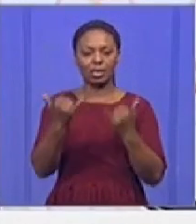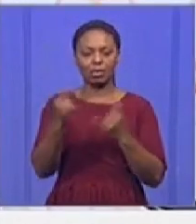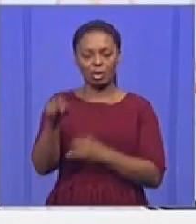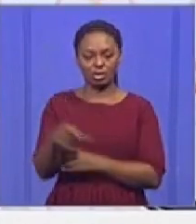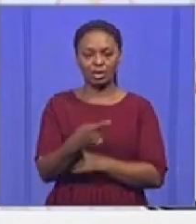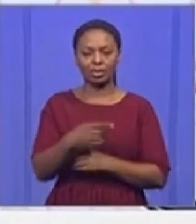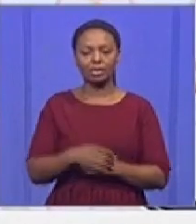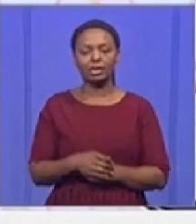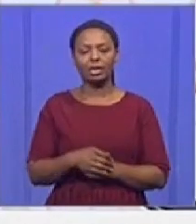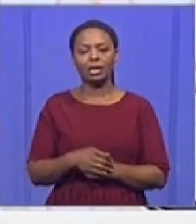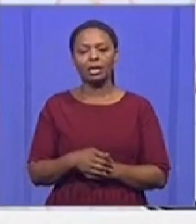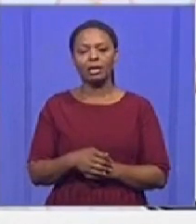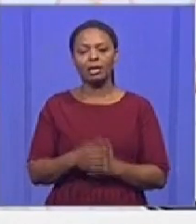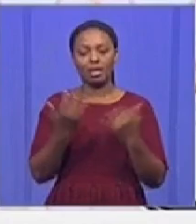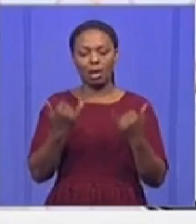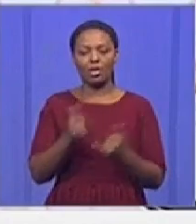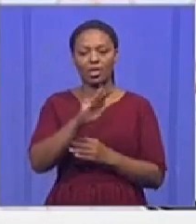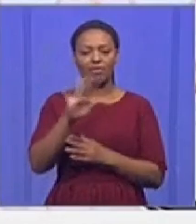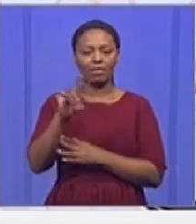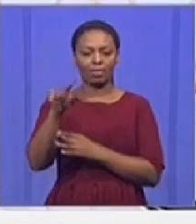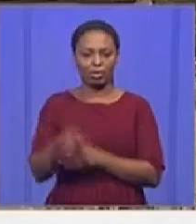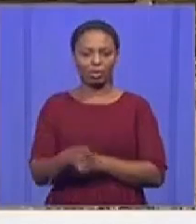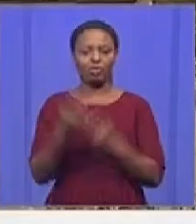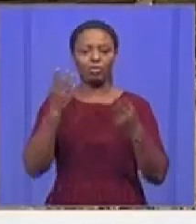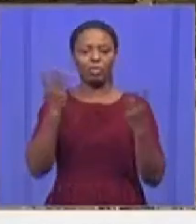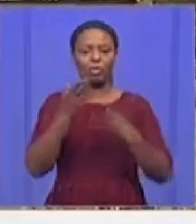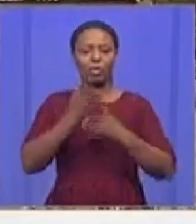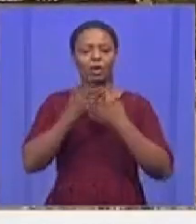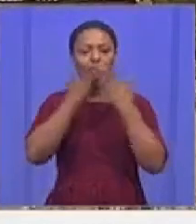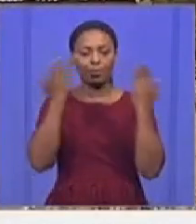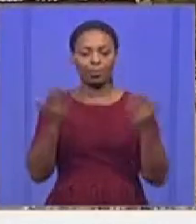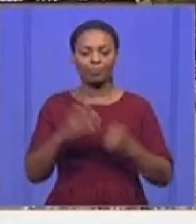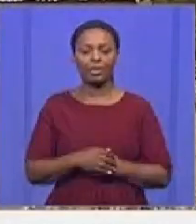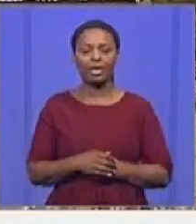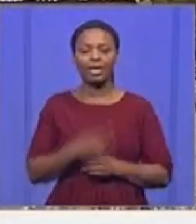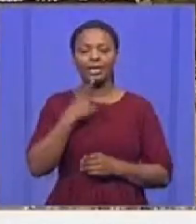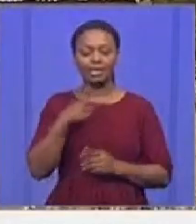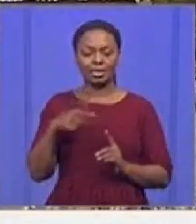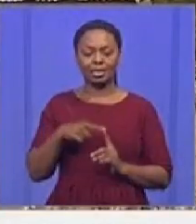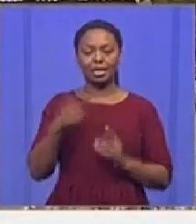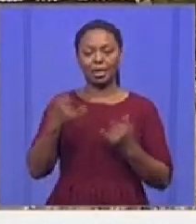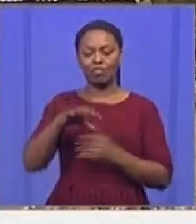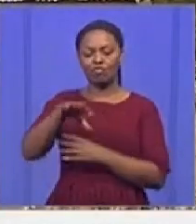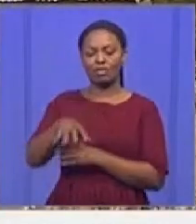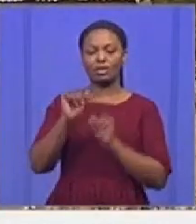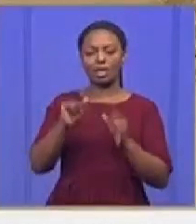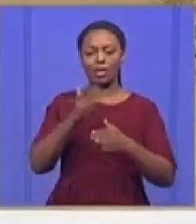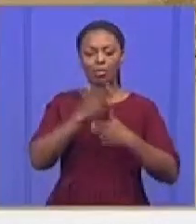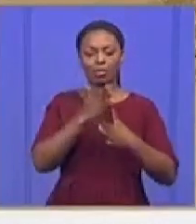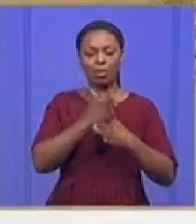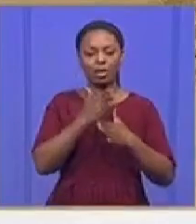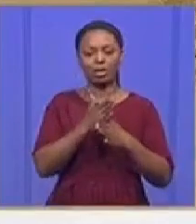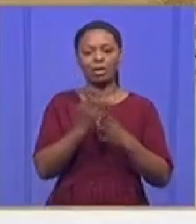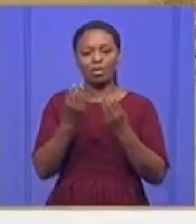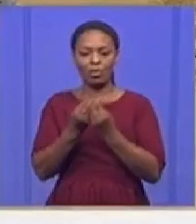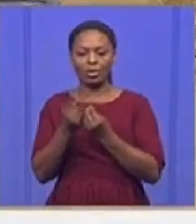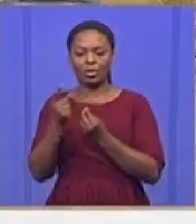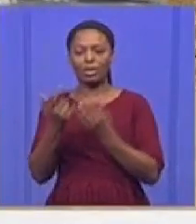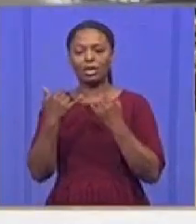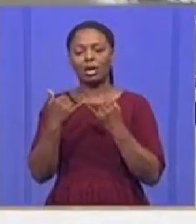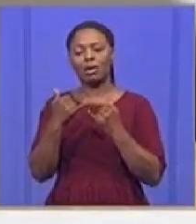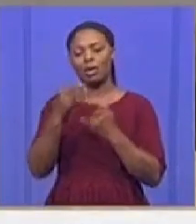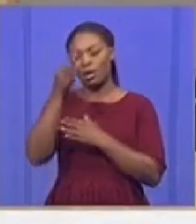116,000 to 95,000. O begile fa puso ya gagwe e ikelela go dirisana le ditlamo tsa poraefete go